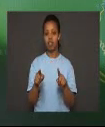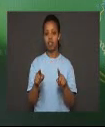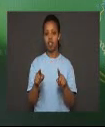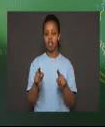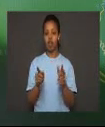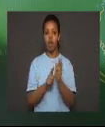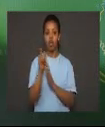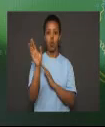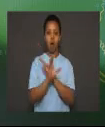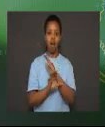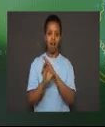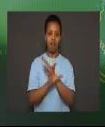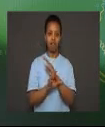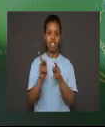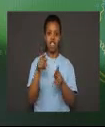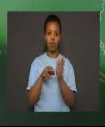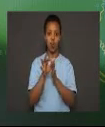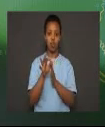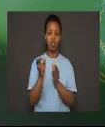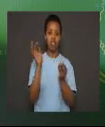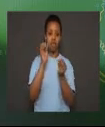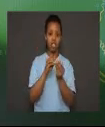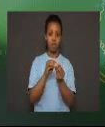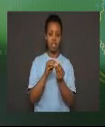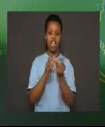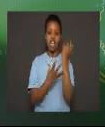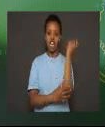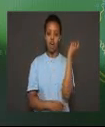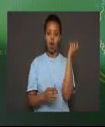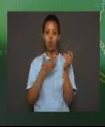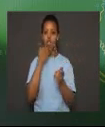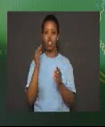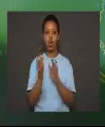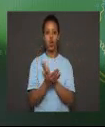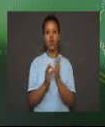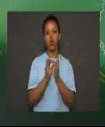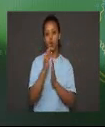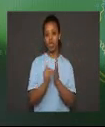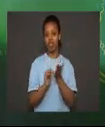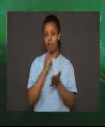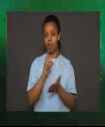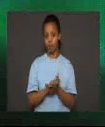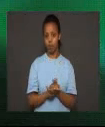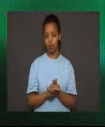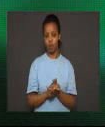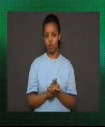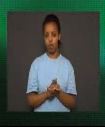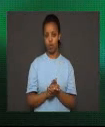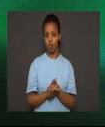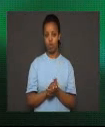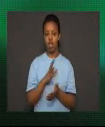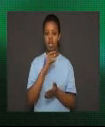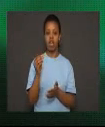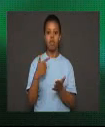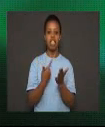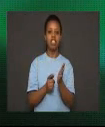industrial countries is growing more slowly than in developing countries.